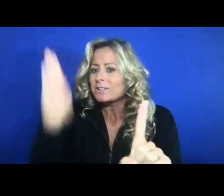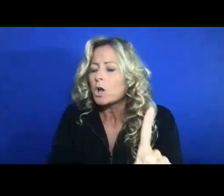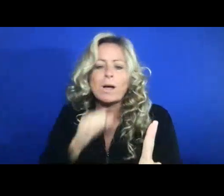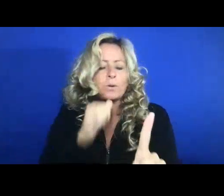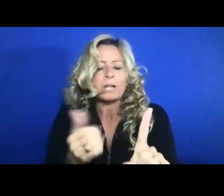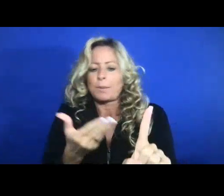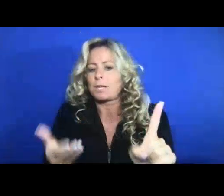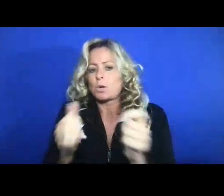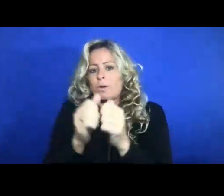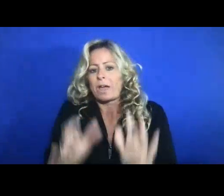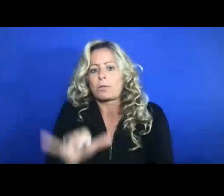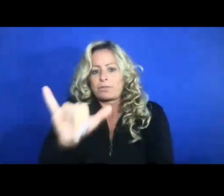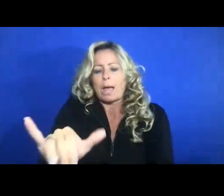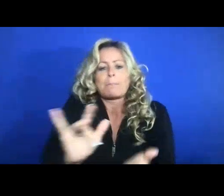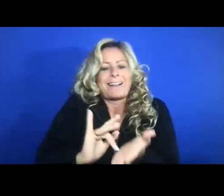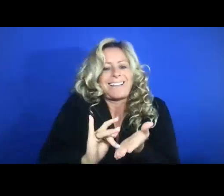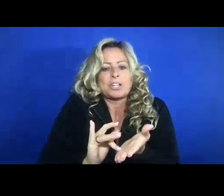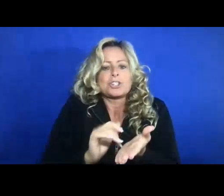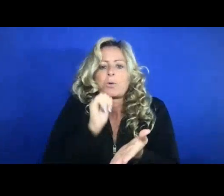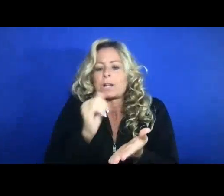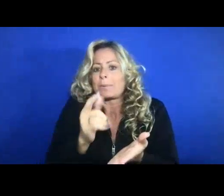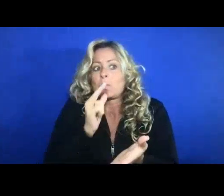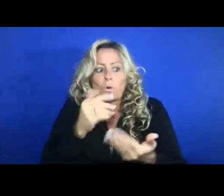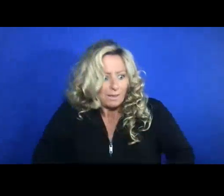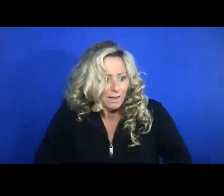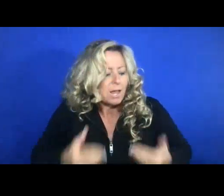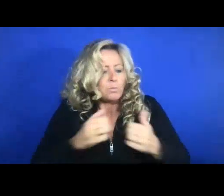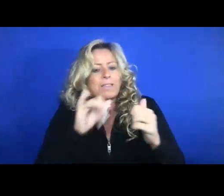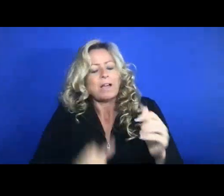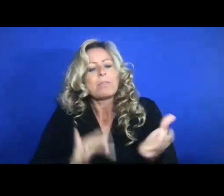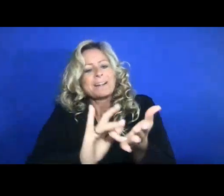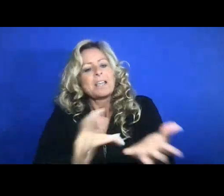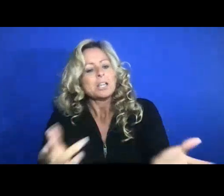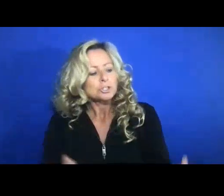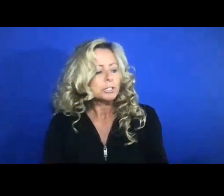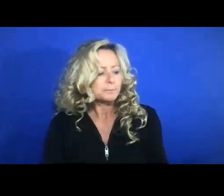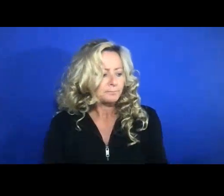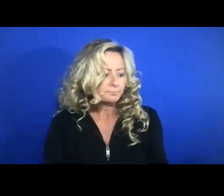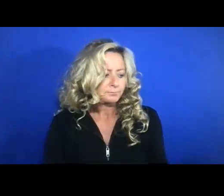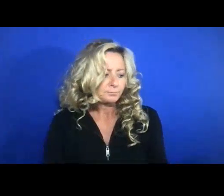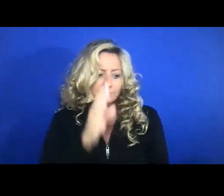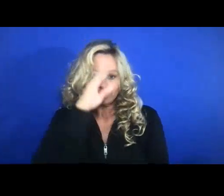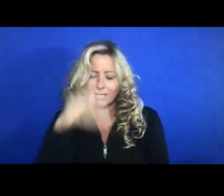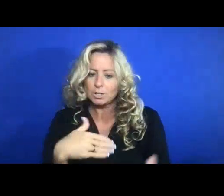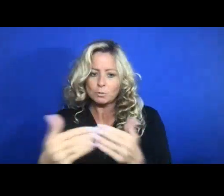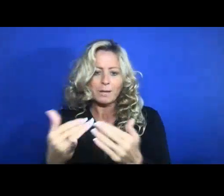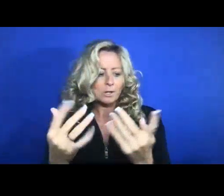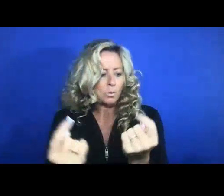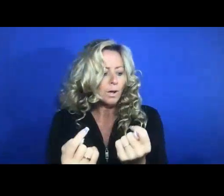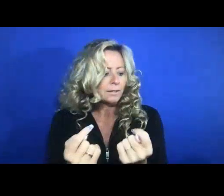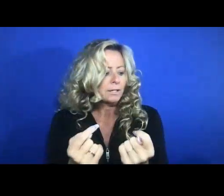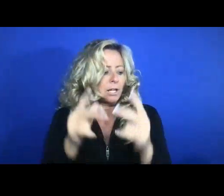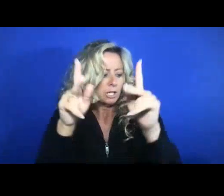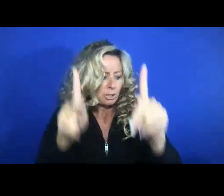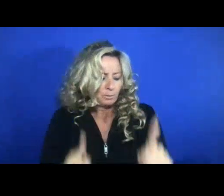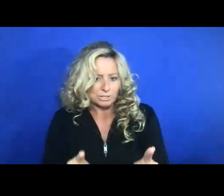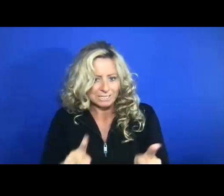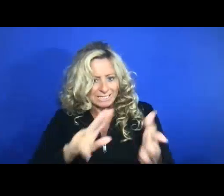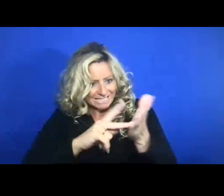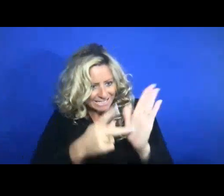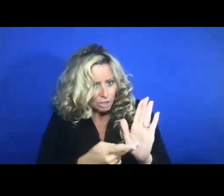not be here without it. I wouldn't be who I am without it. And I know that no matter what someone's intentions are, the benefits